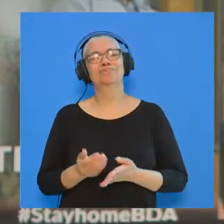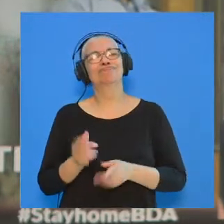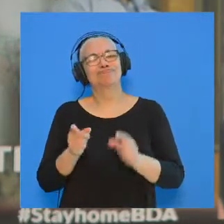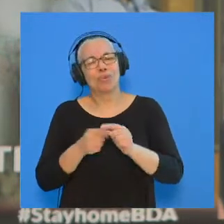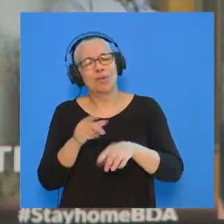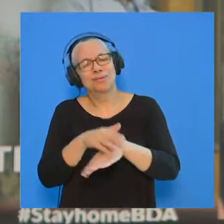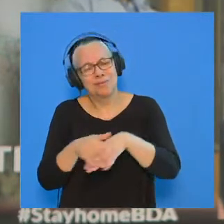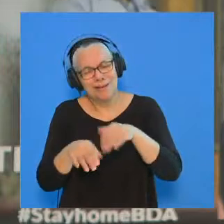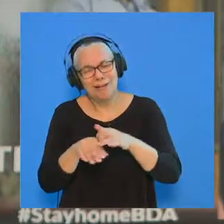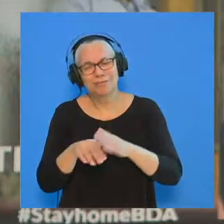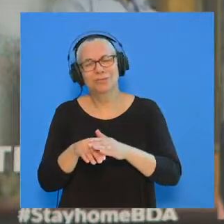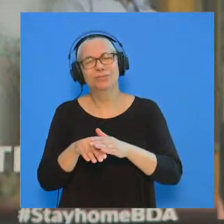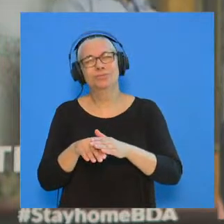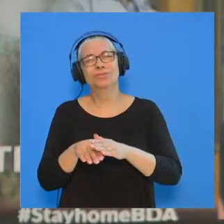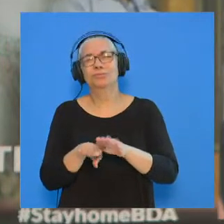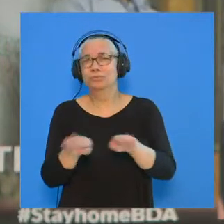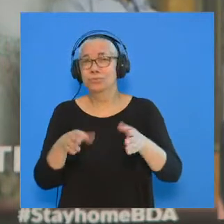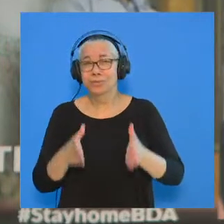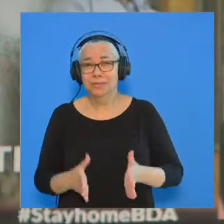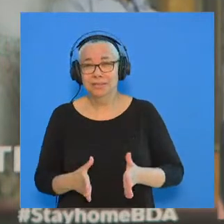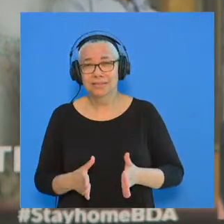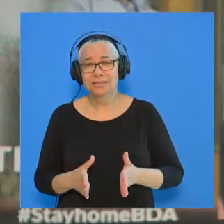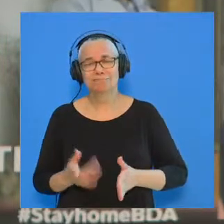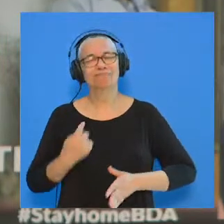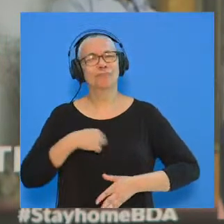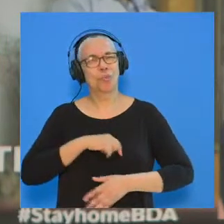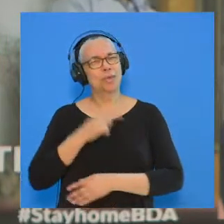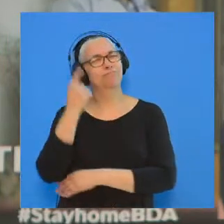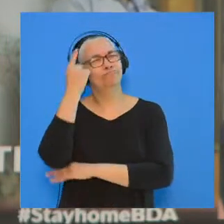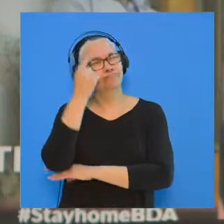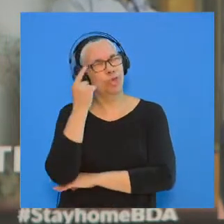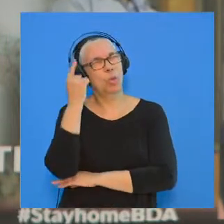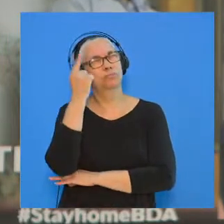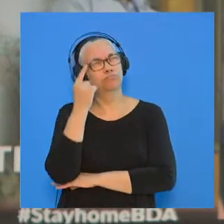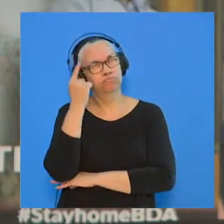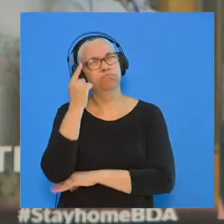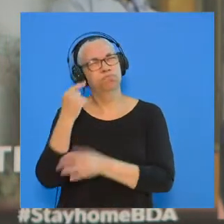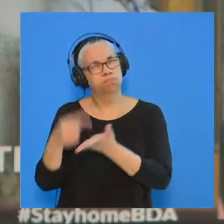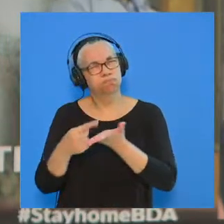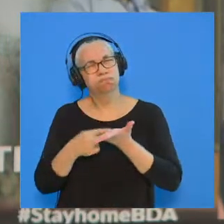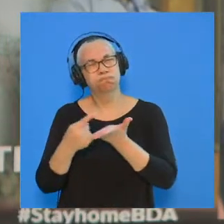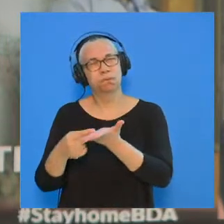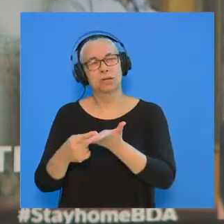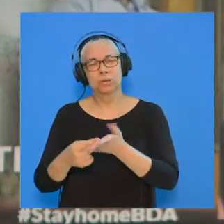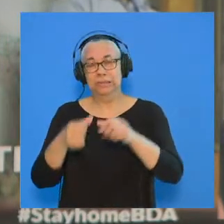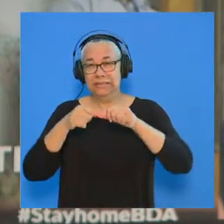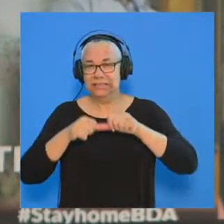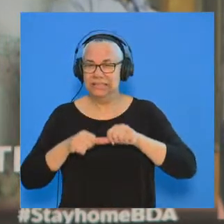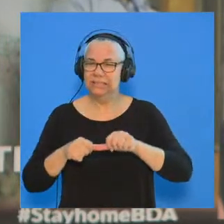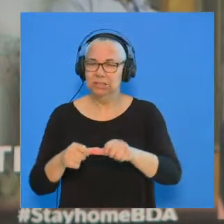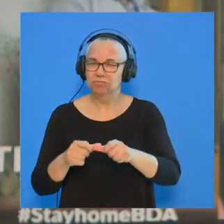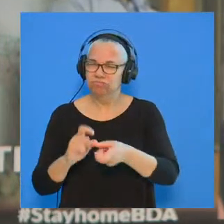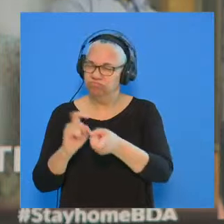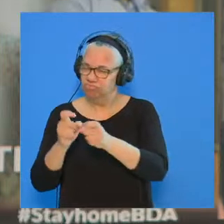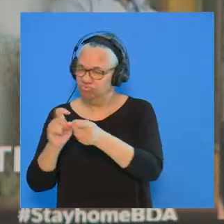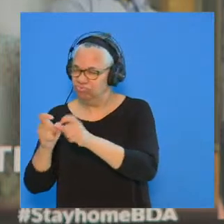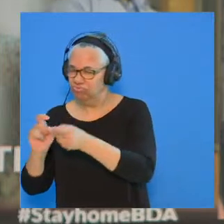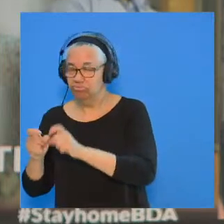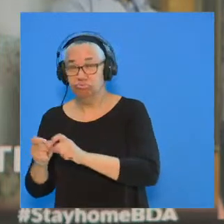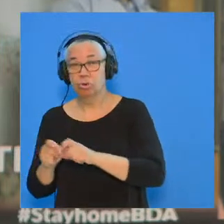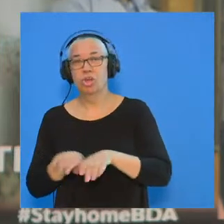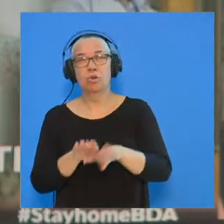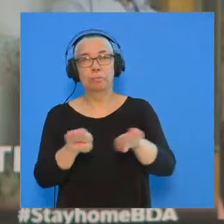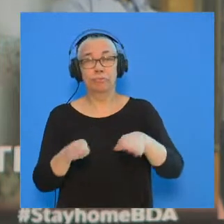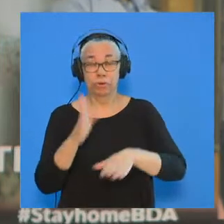I can give to the citizens of this country is that we have thought this through. We are continuing to refine it, and Bermuda will be a safe place for